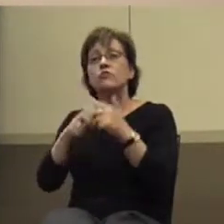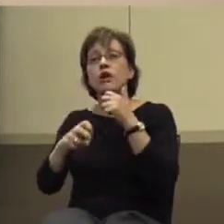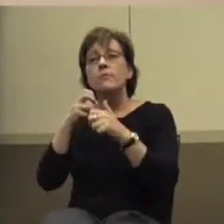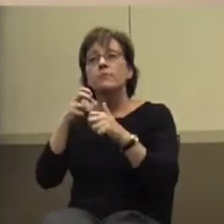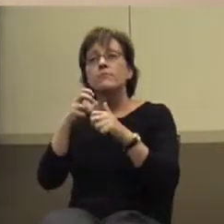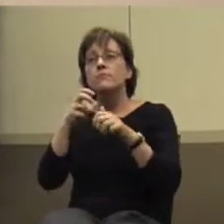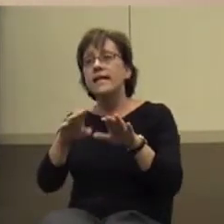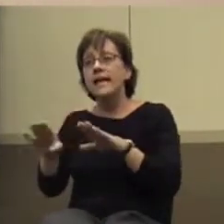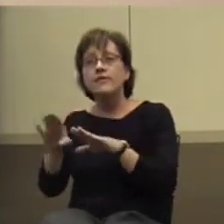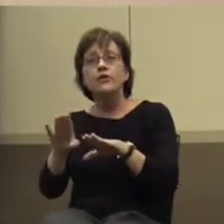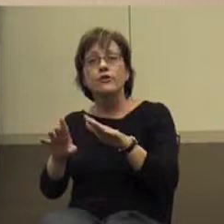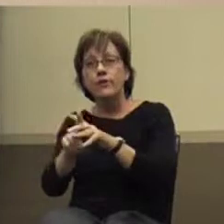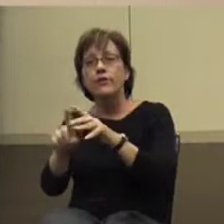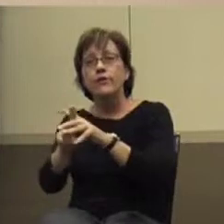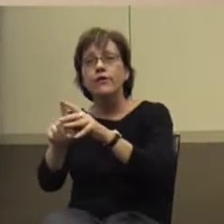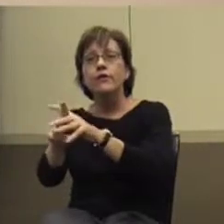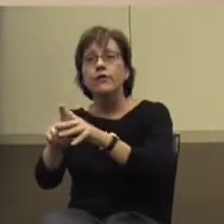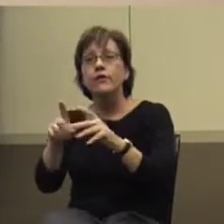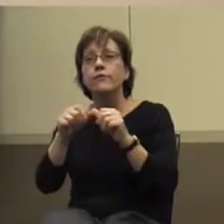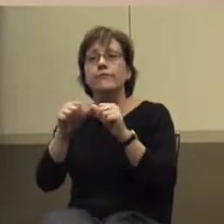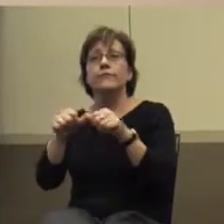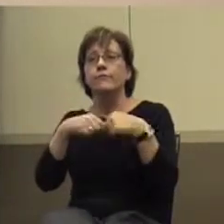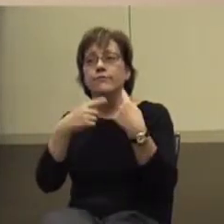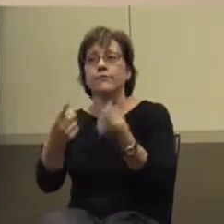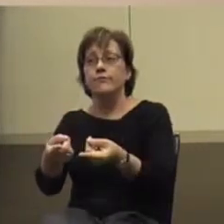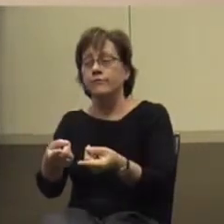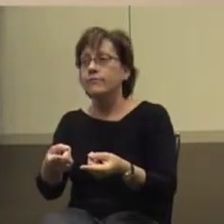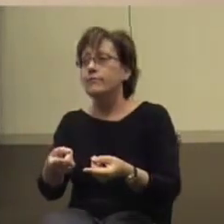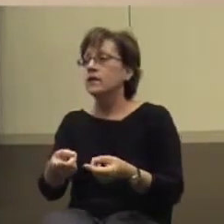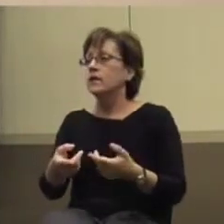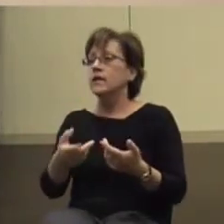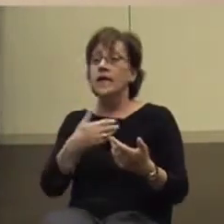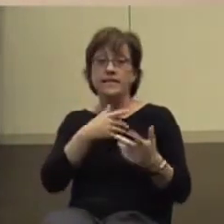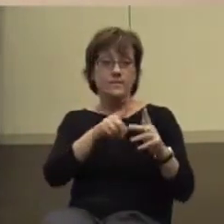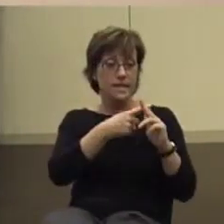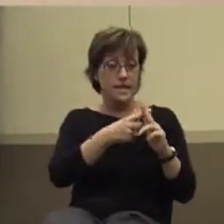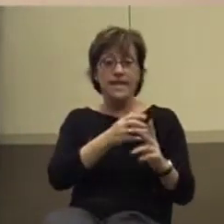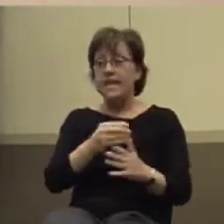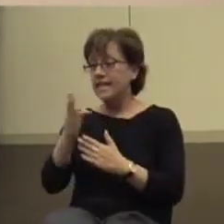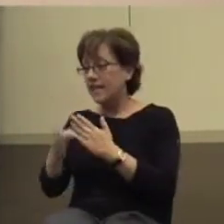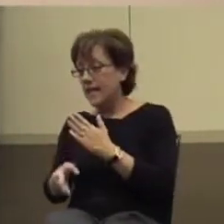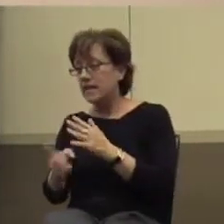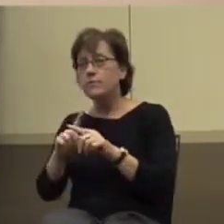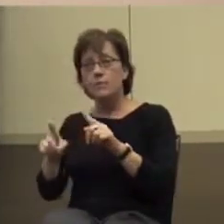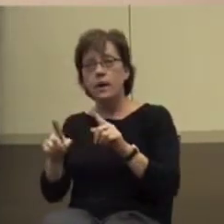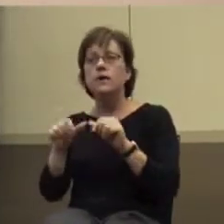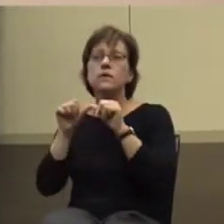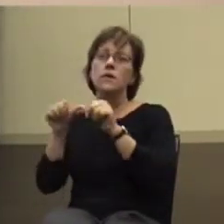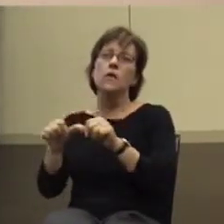Has a beginning and an end, but that it may be continuous. Could use a stopwatch.